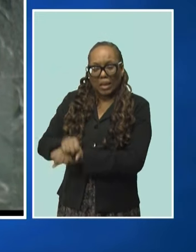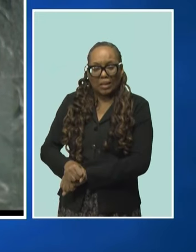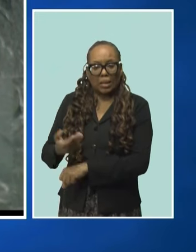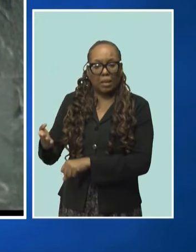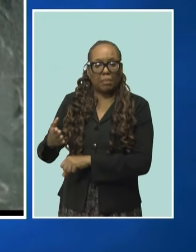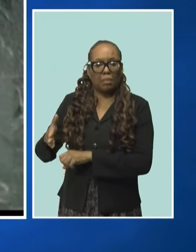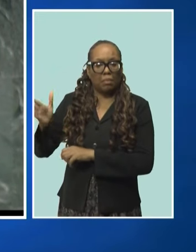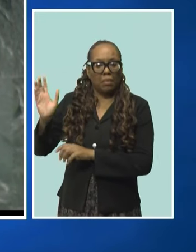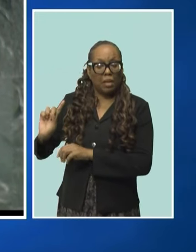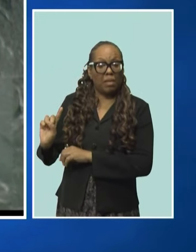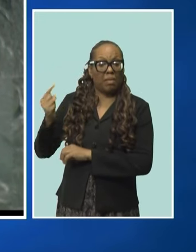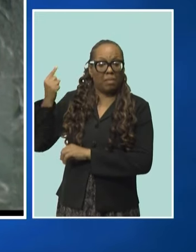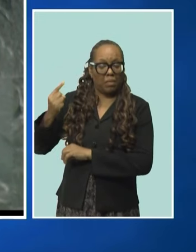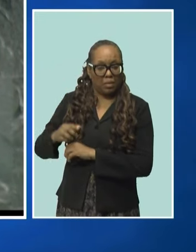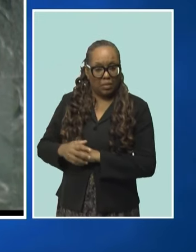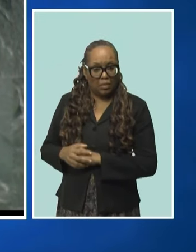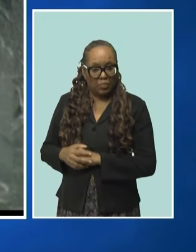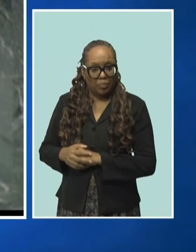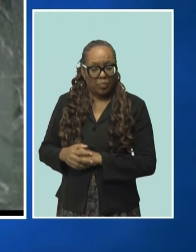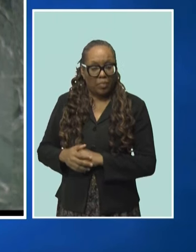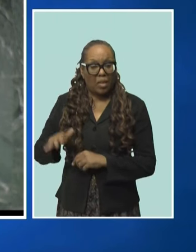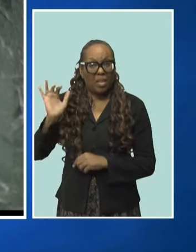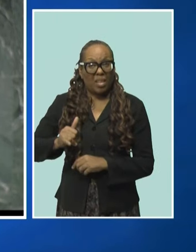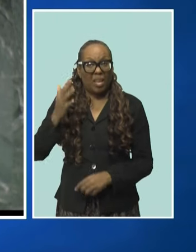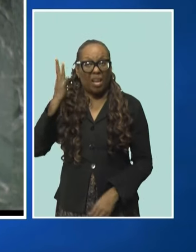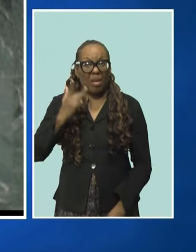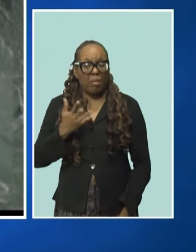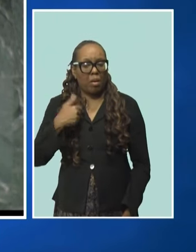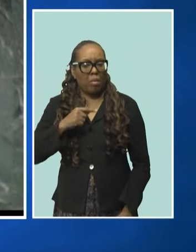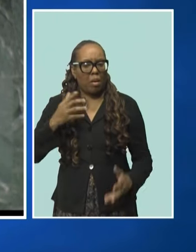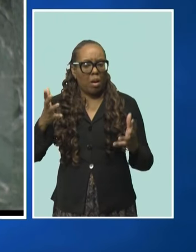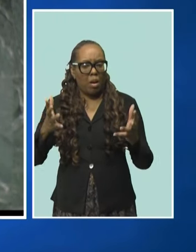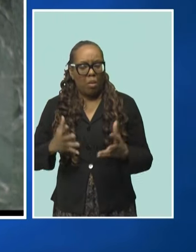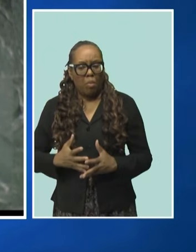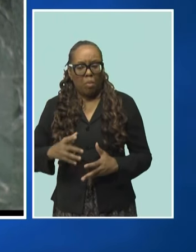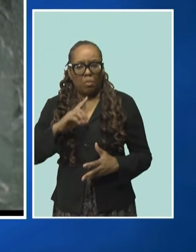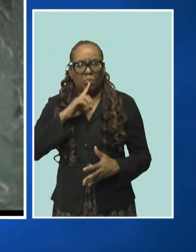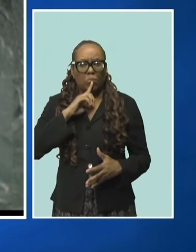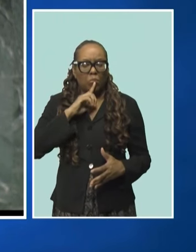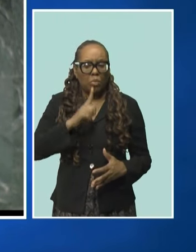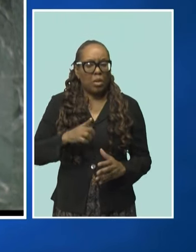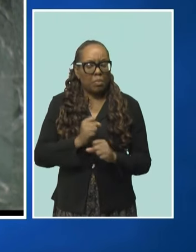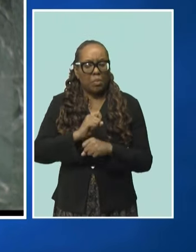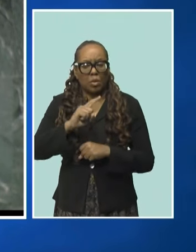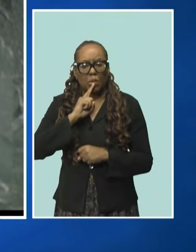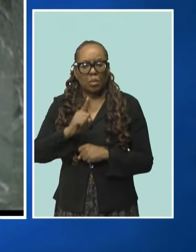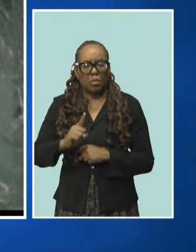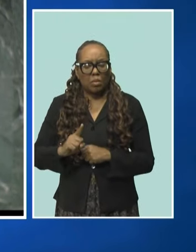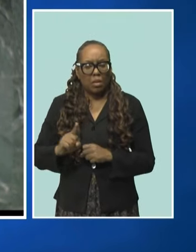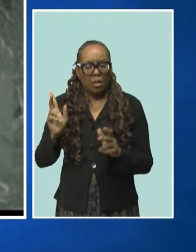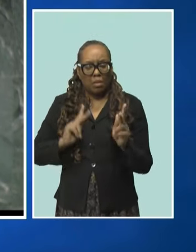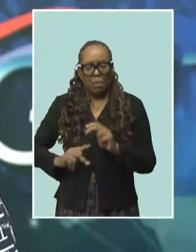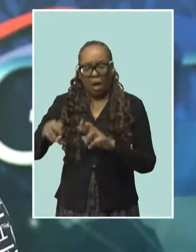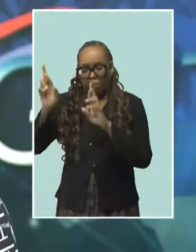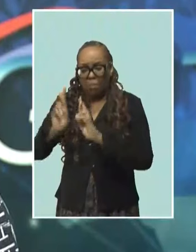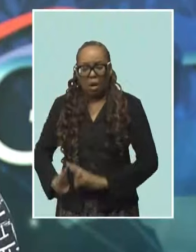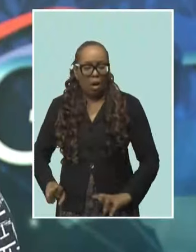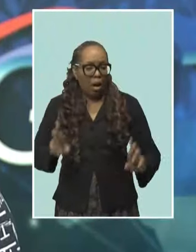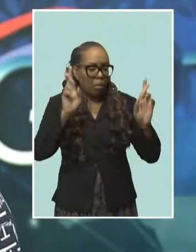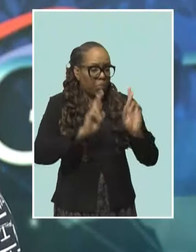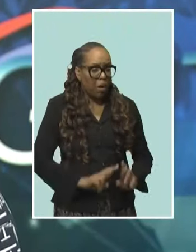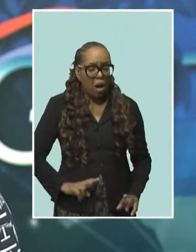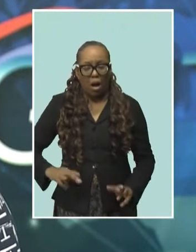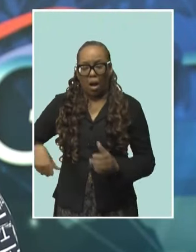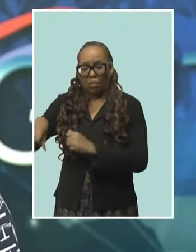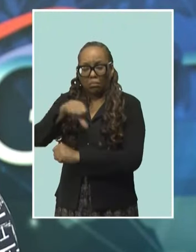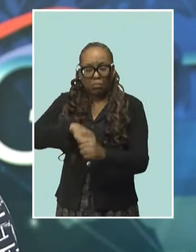endless in the bid to end man's inhumanity to man.